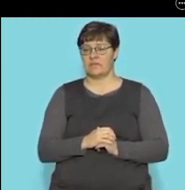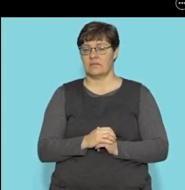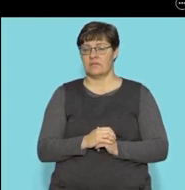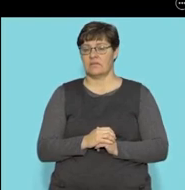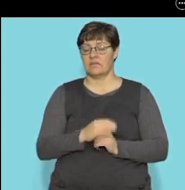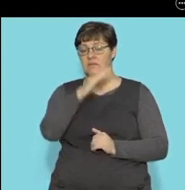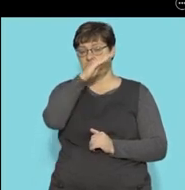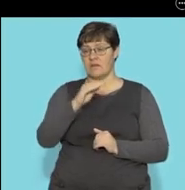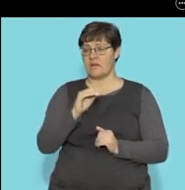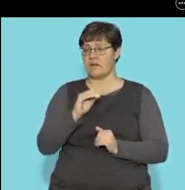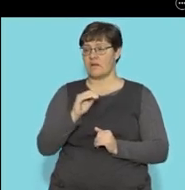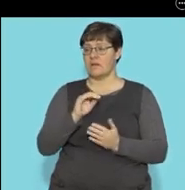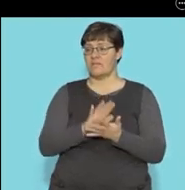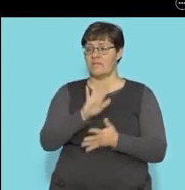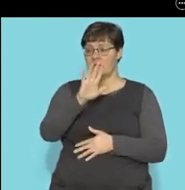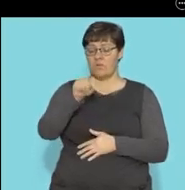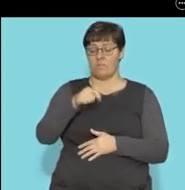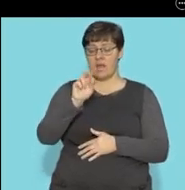is equal to